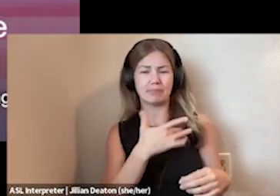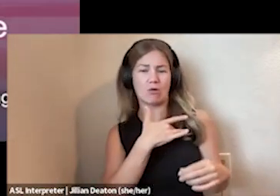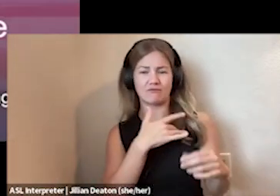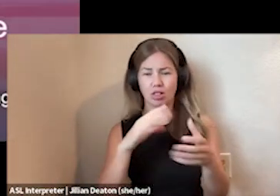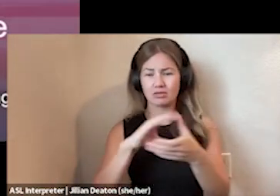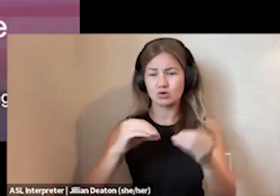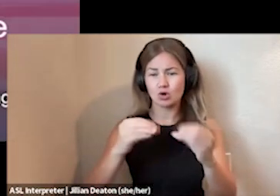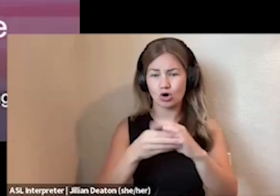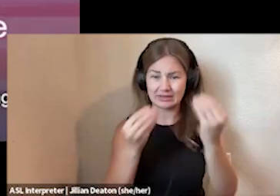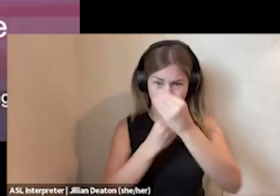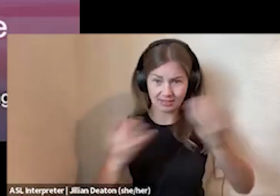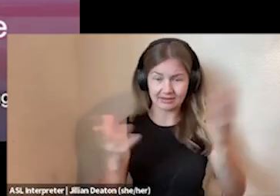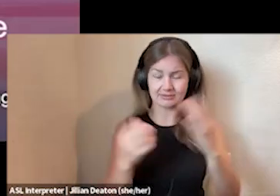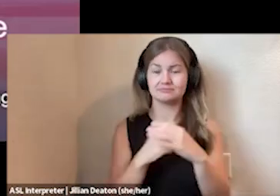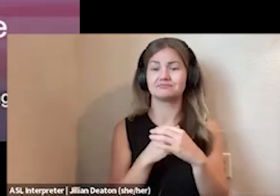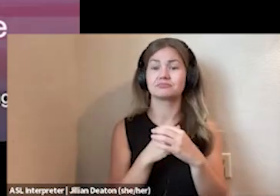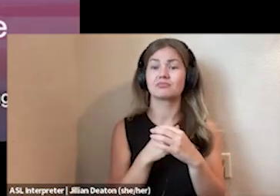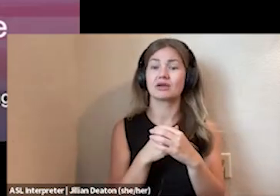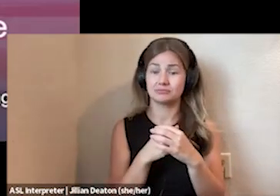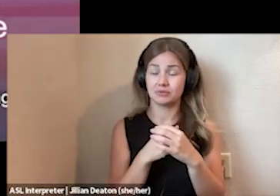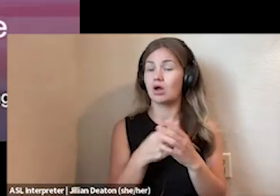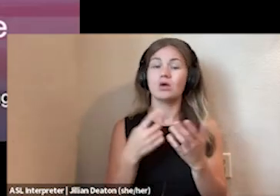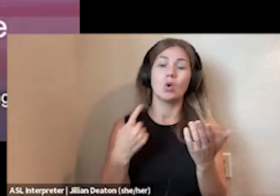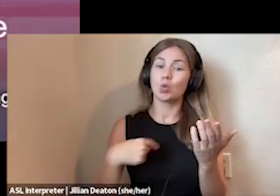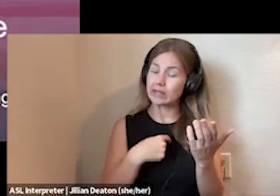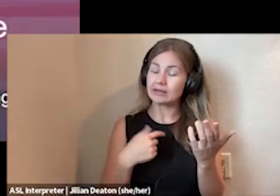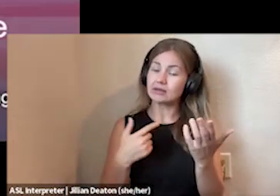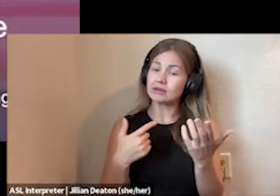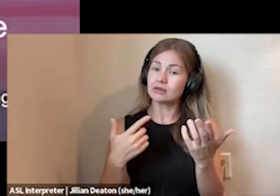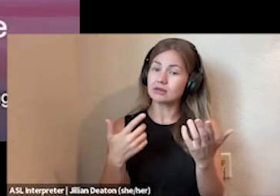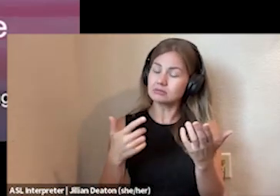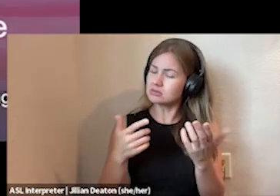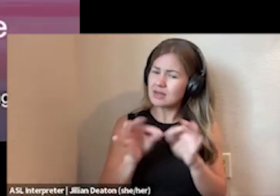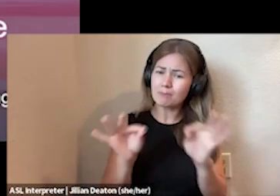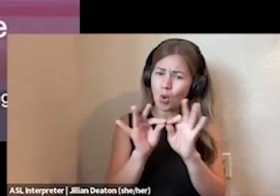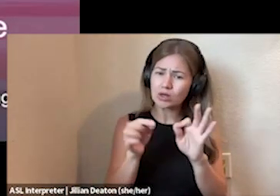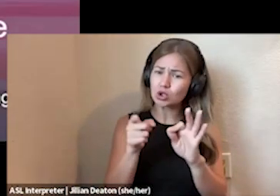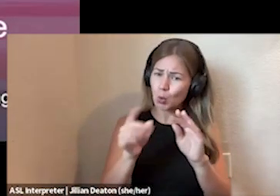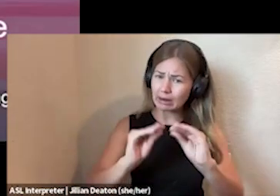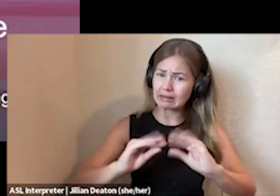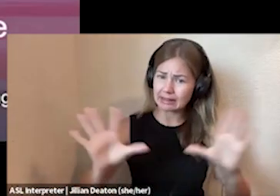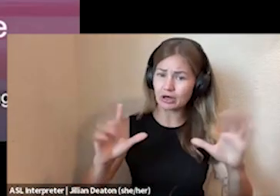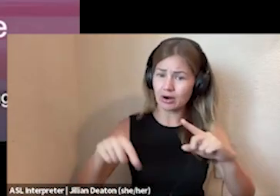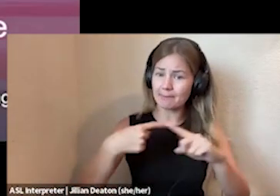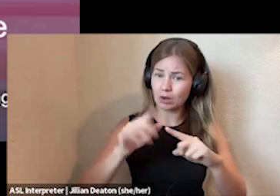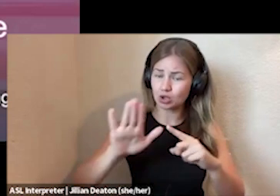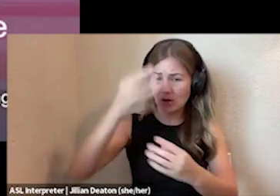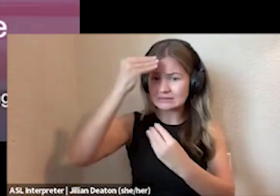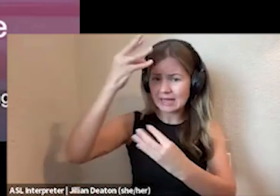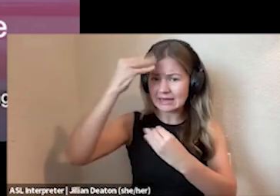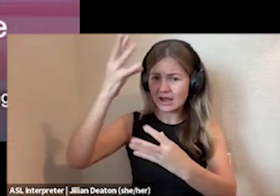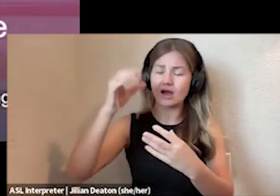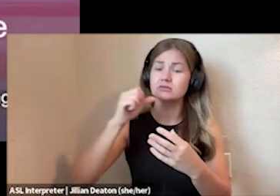want to overclaim causality, so let's be careful. But you can still say participants reported or we